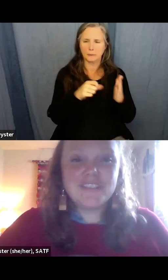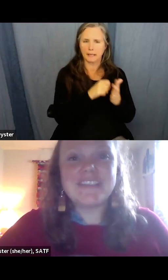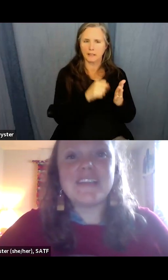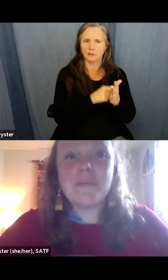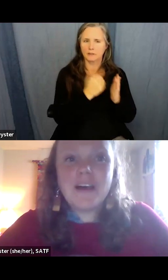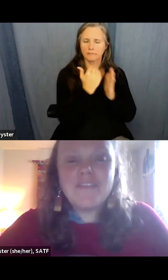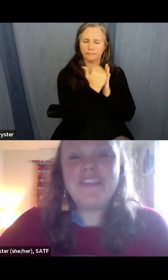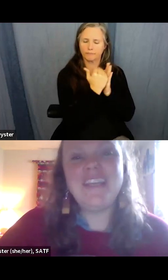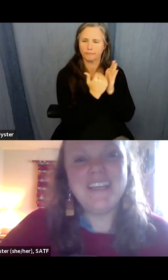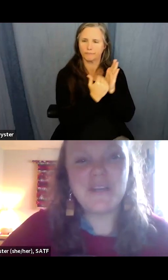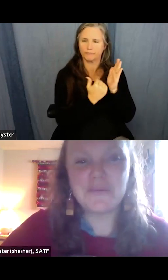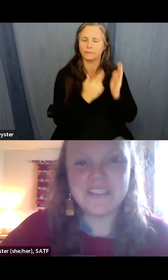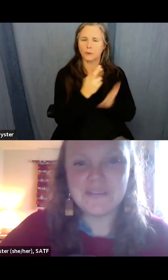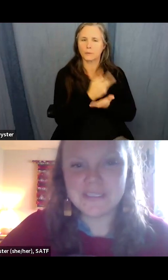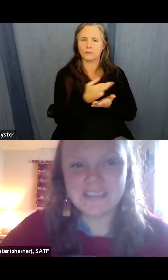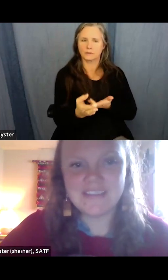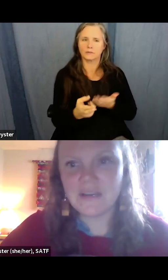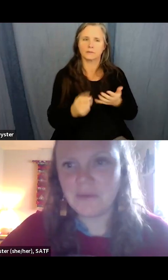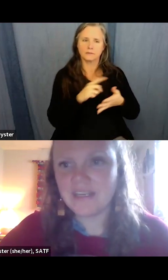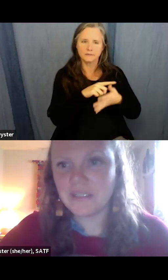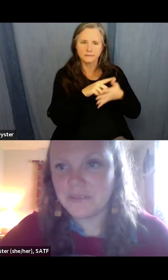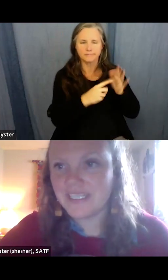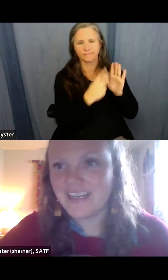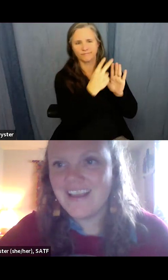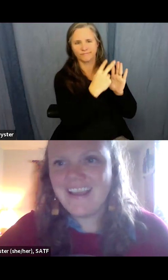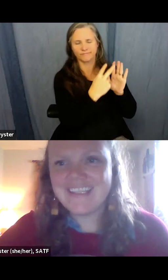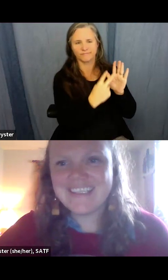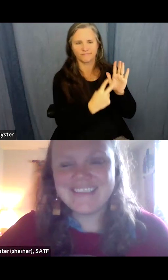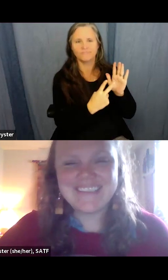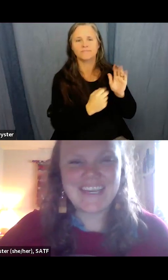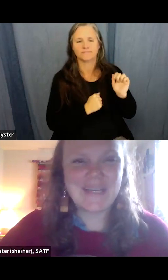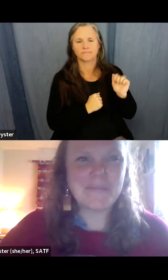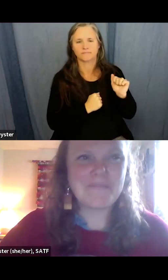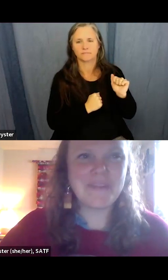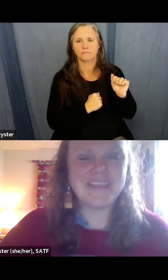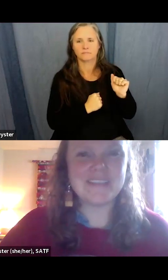These are just some of the resources that we included in this